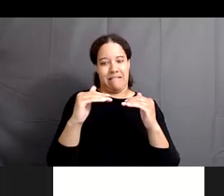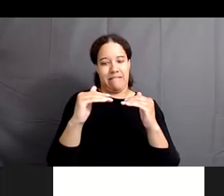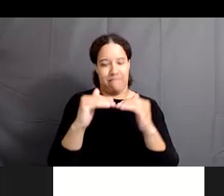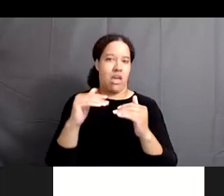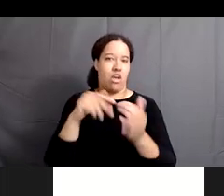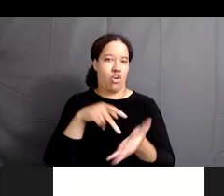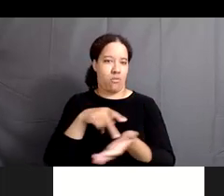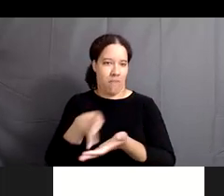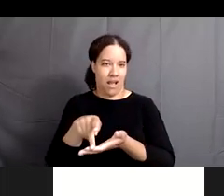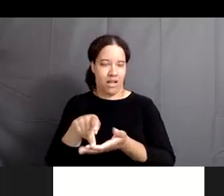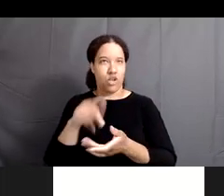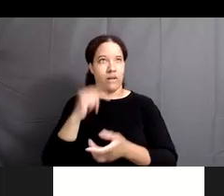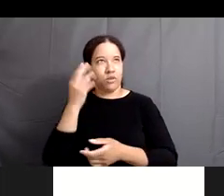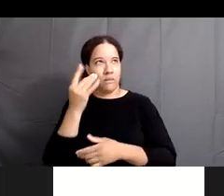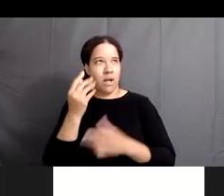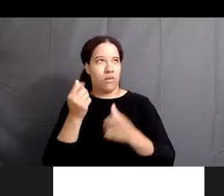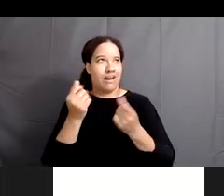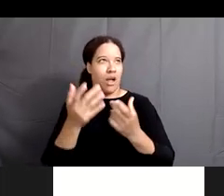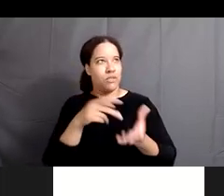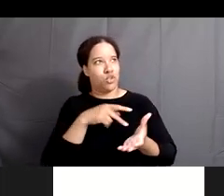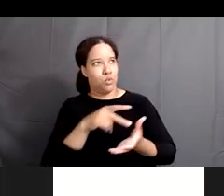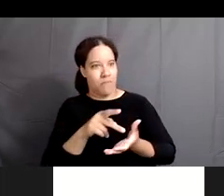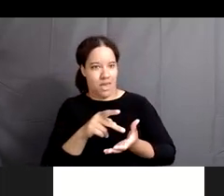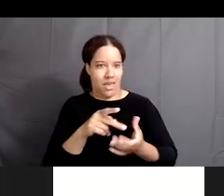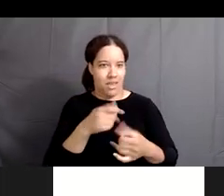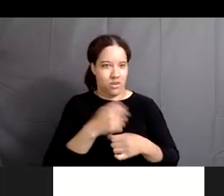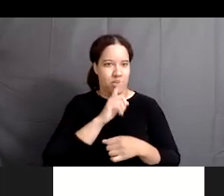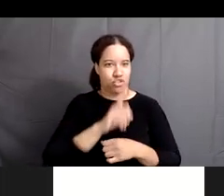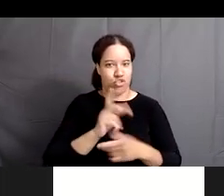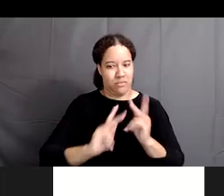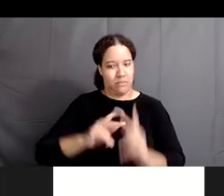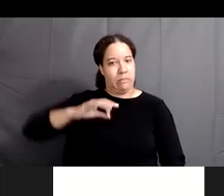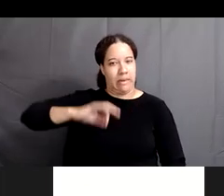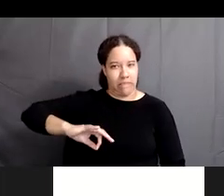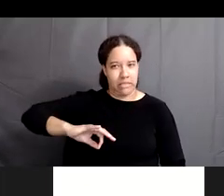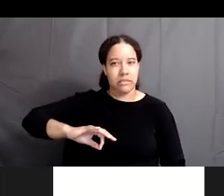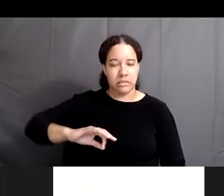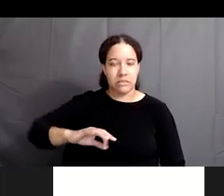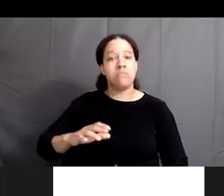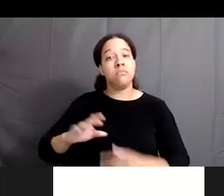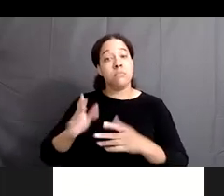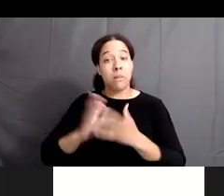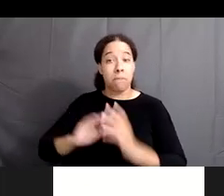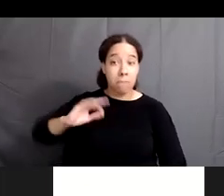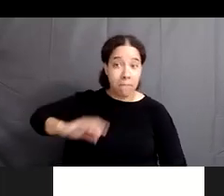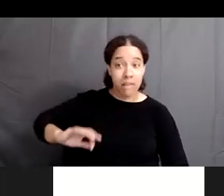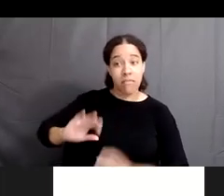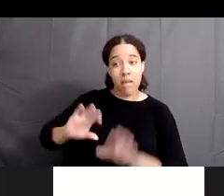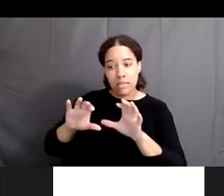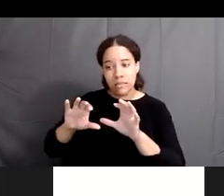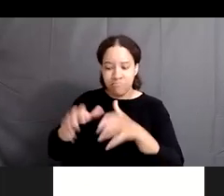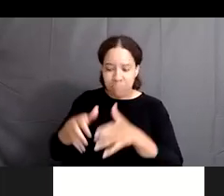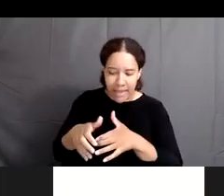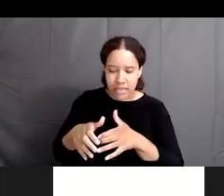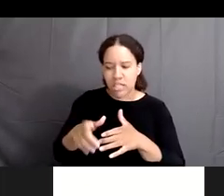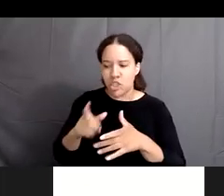to deliver the benefits and the compensation packages that are competitive, are fair, can grow and change